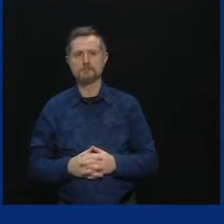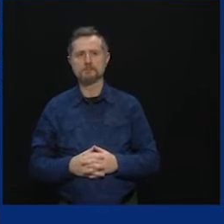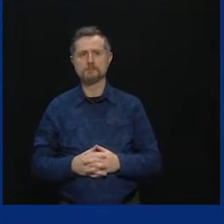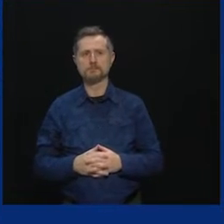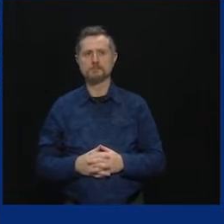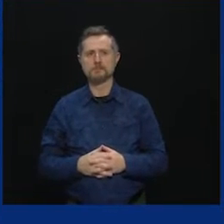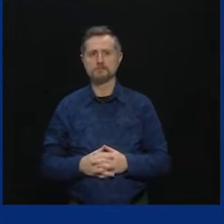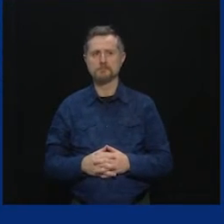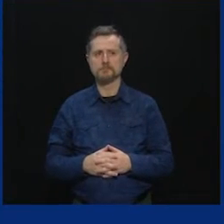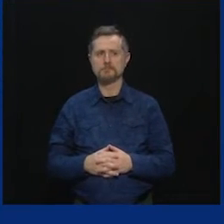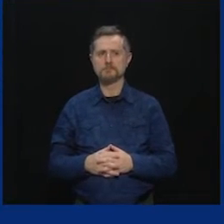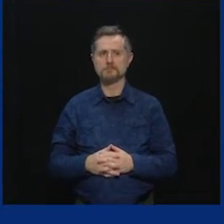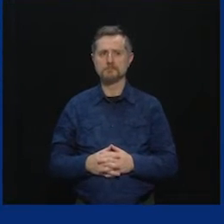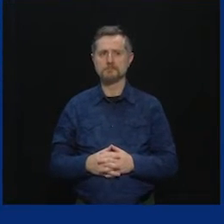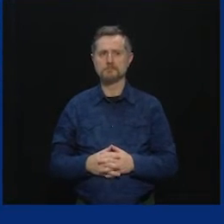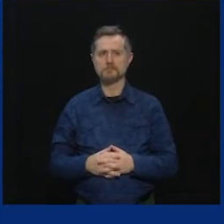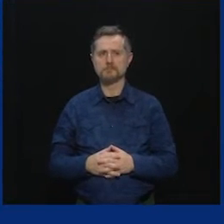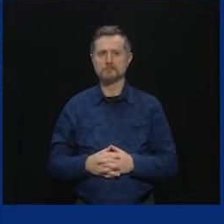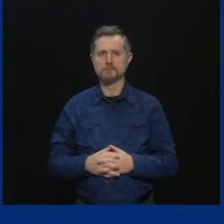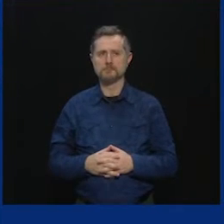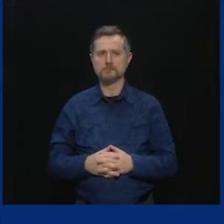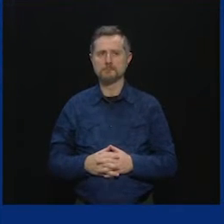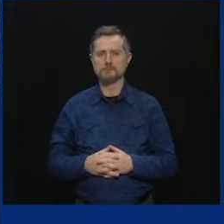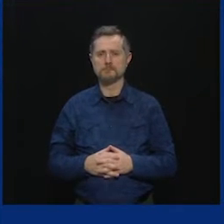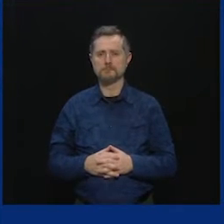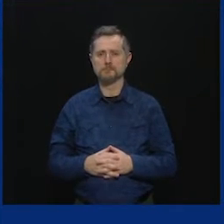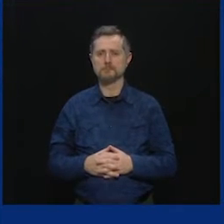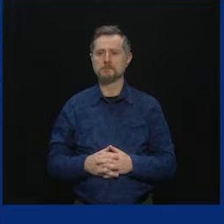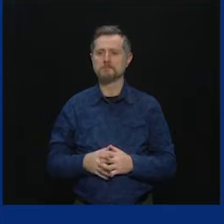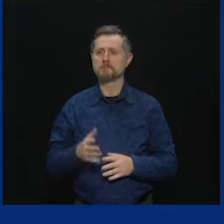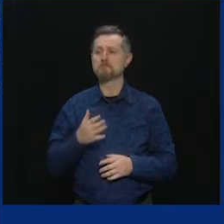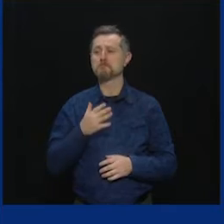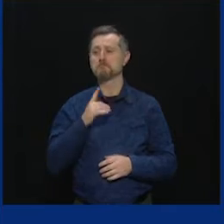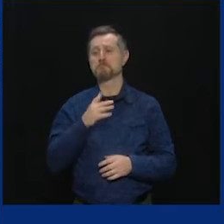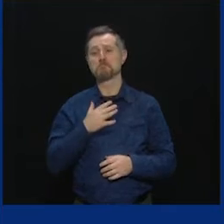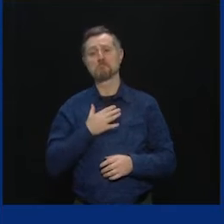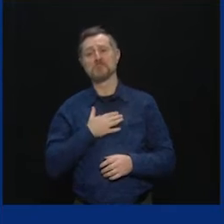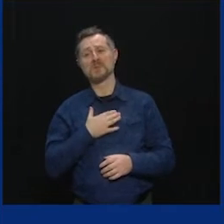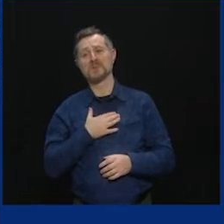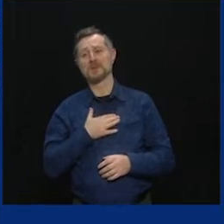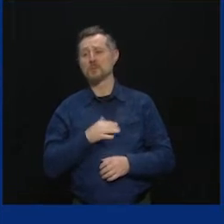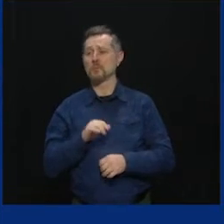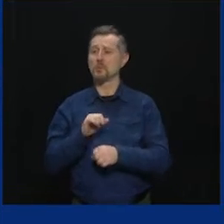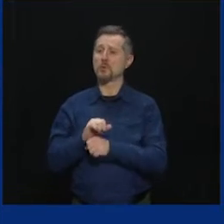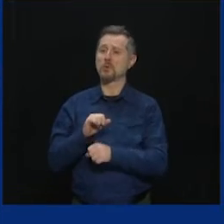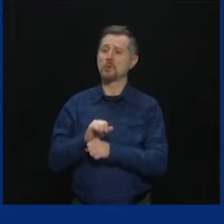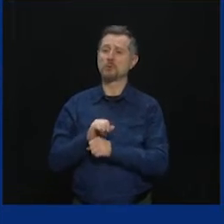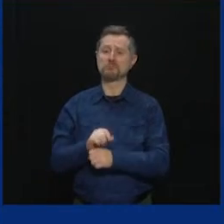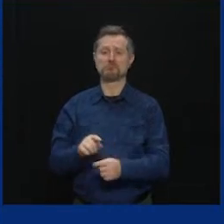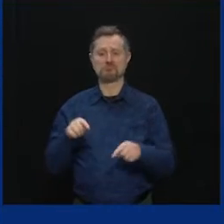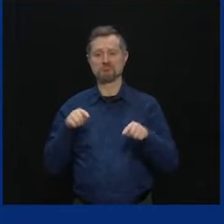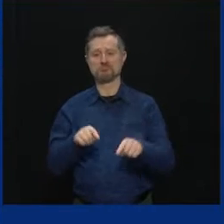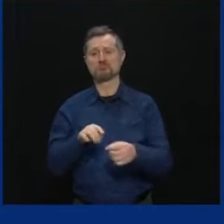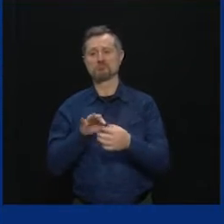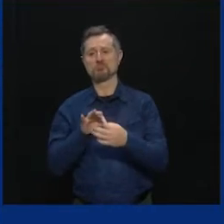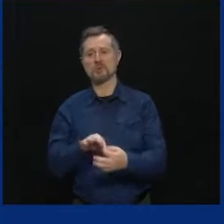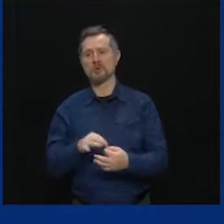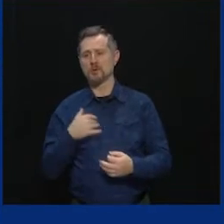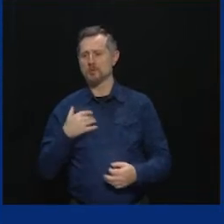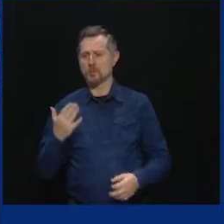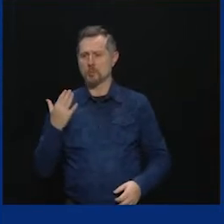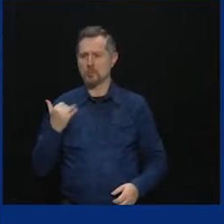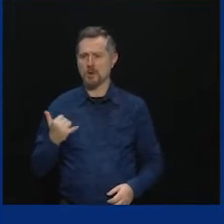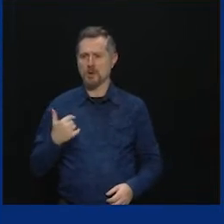My entire direction as it relates to why I